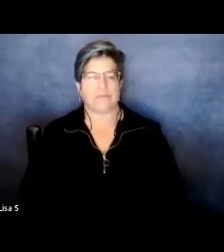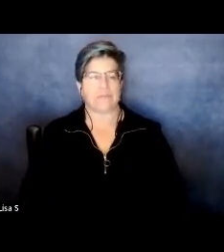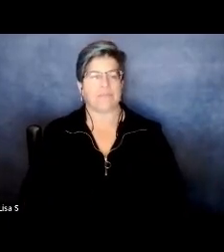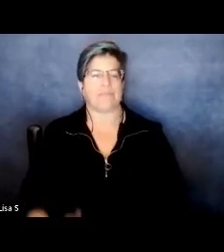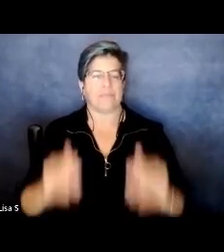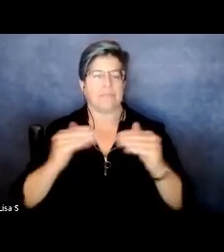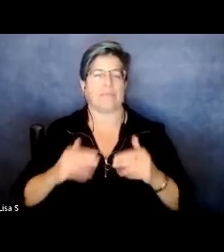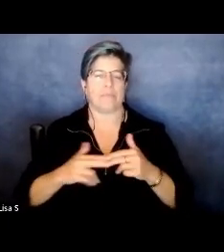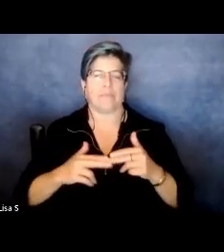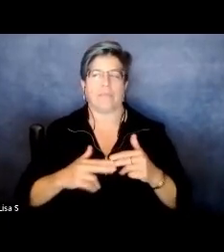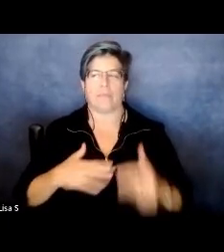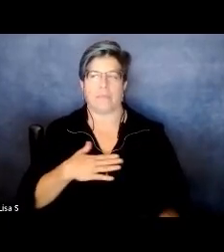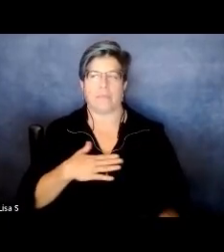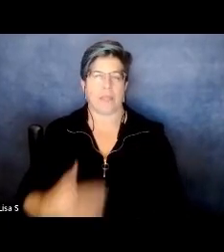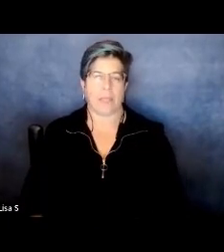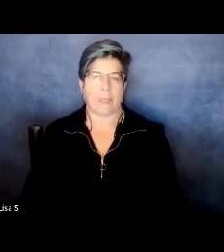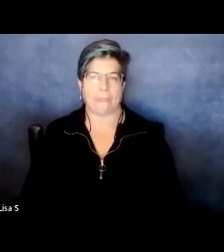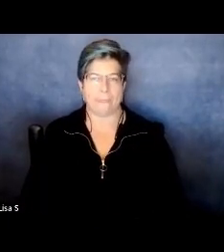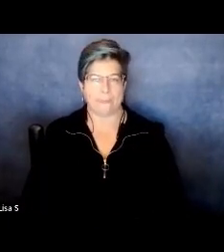slide, please.